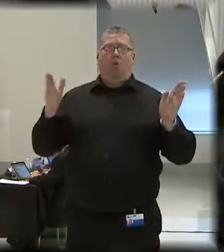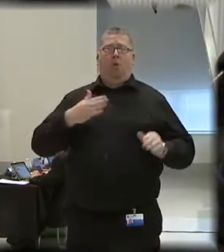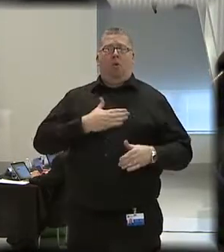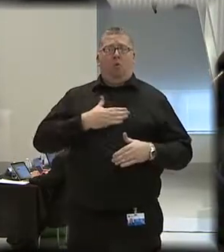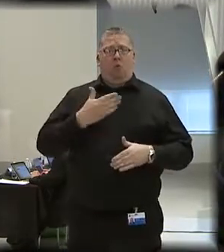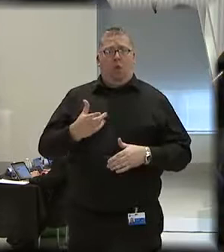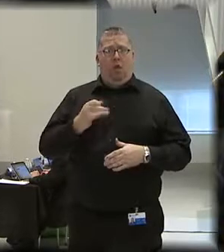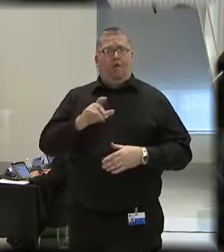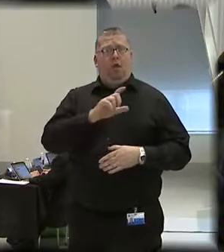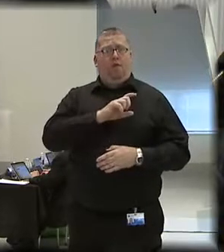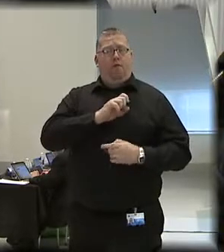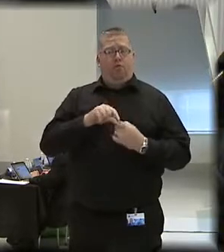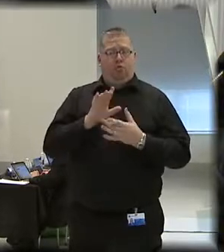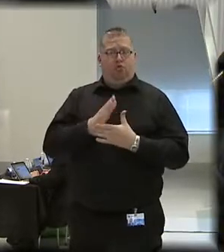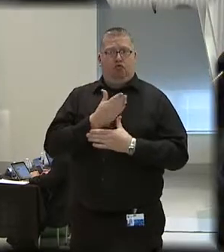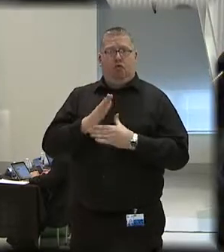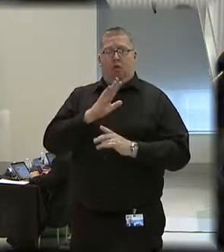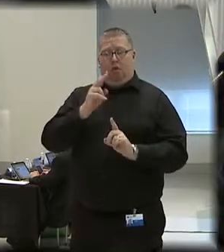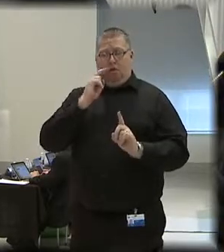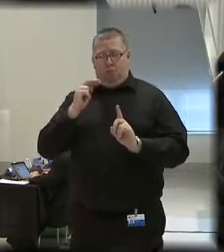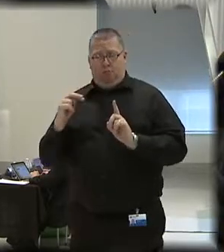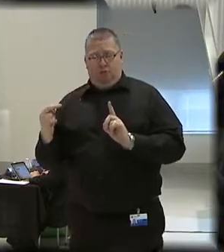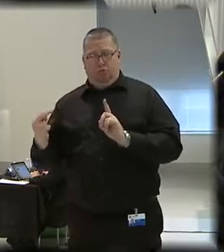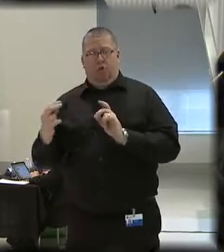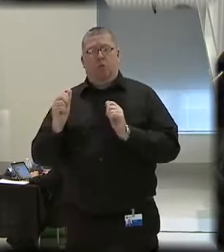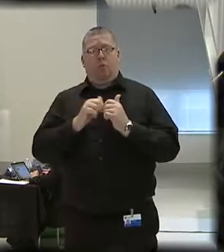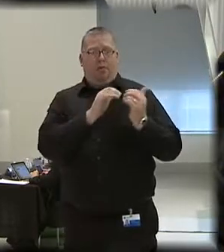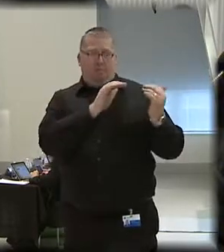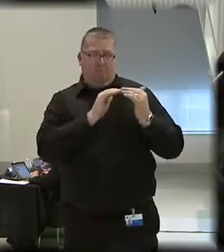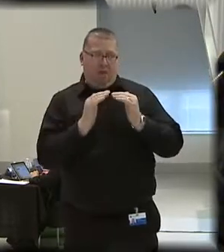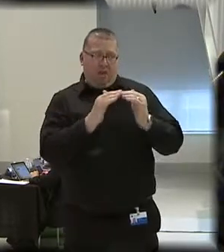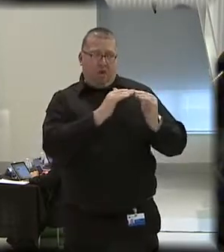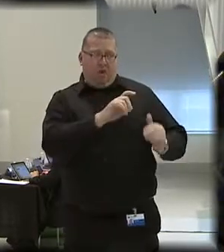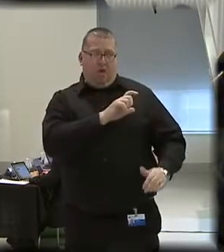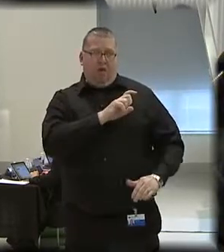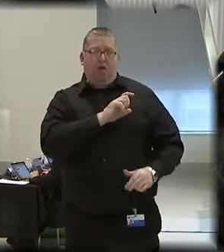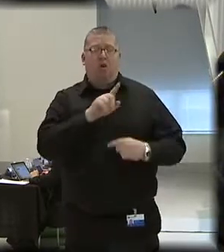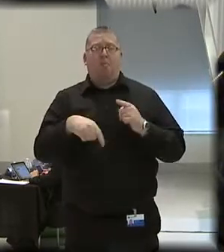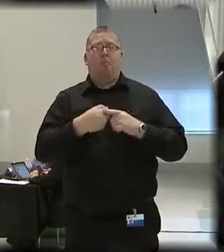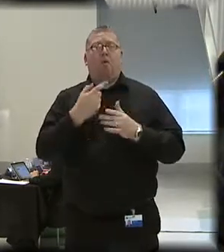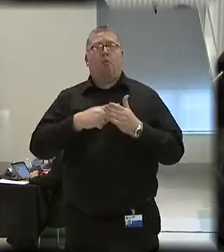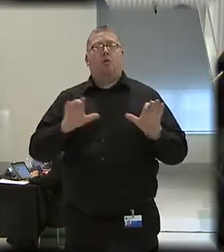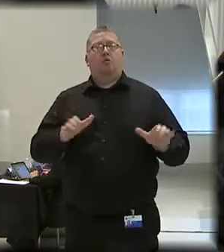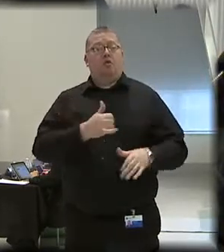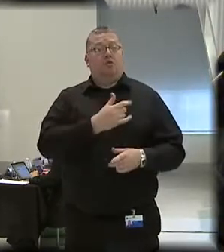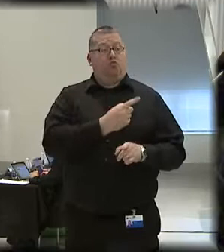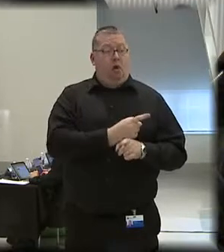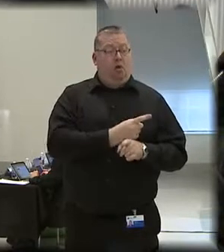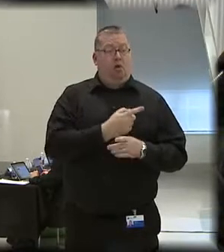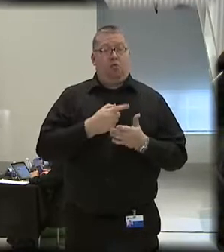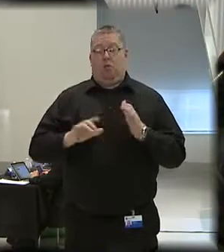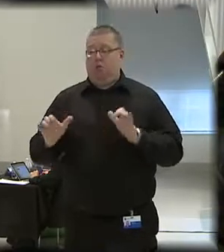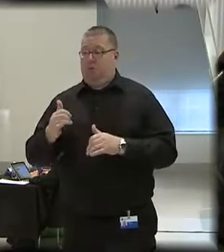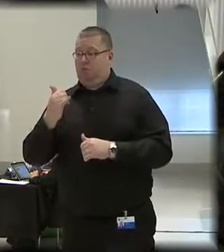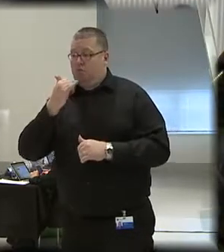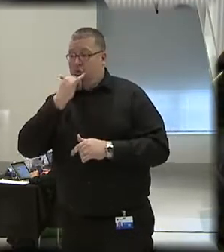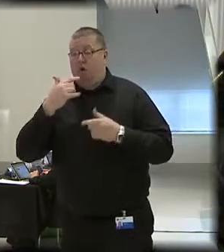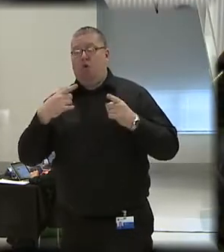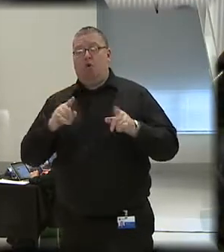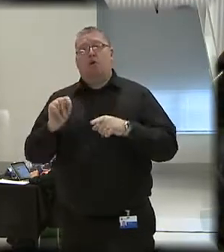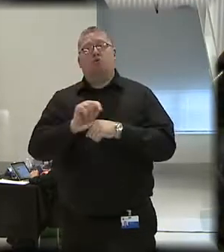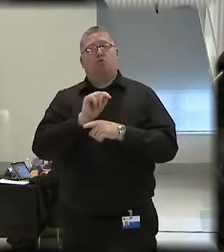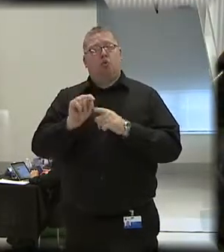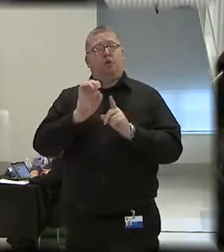of officers to share their views with their fellow officers about what they did right, what they did wrong in a training